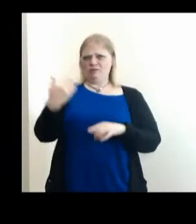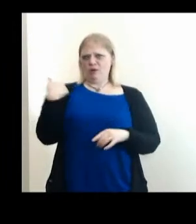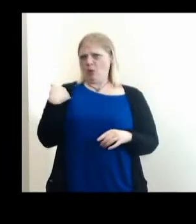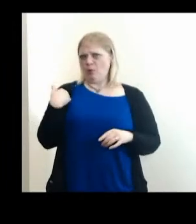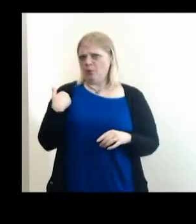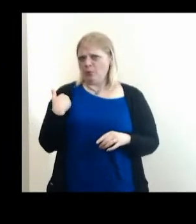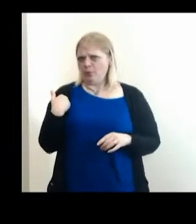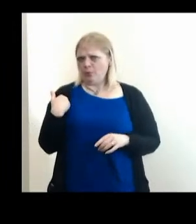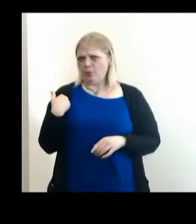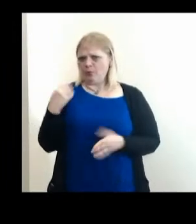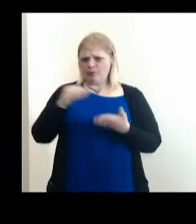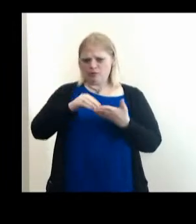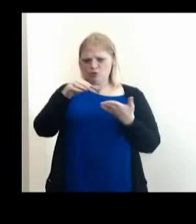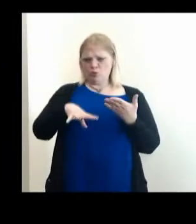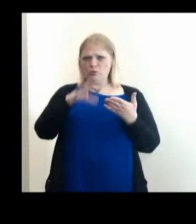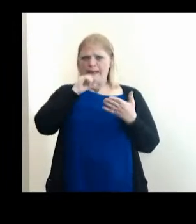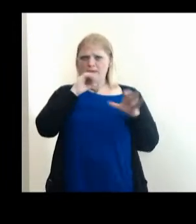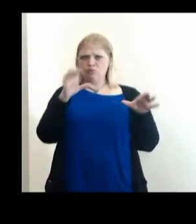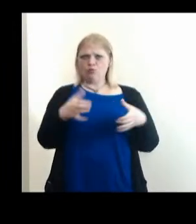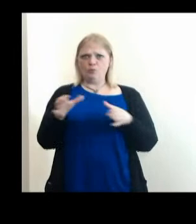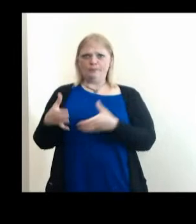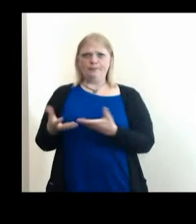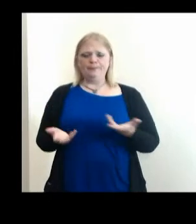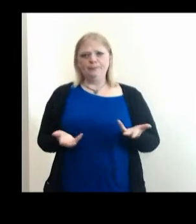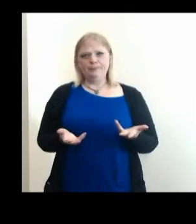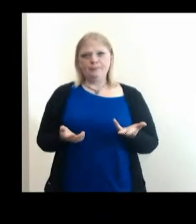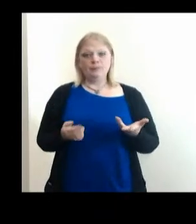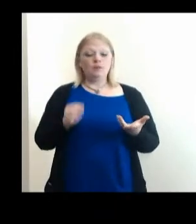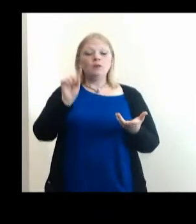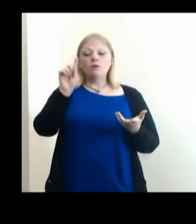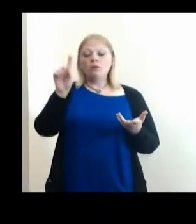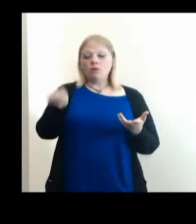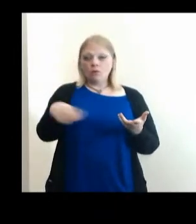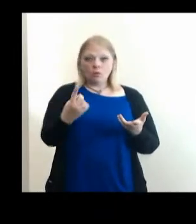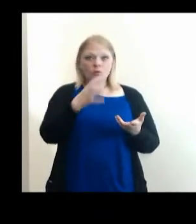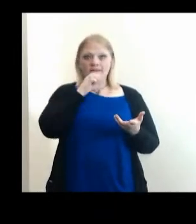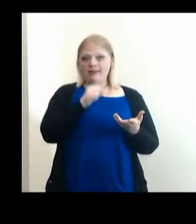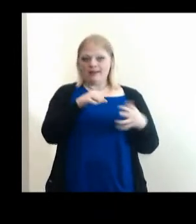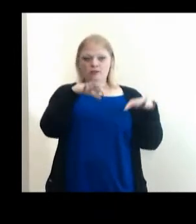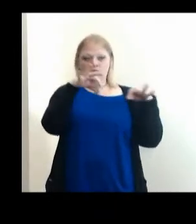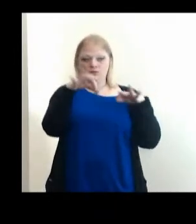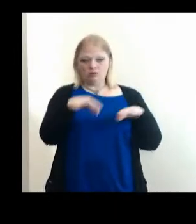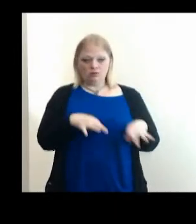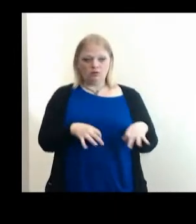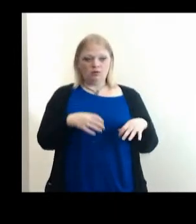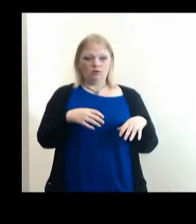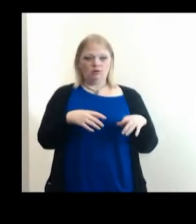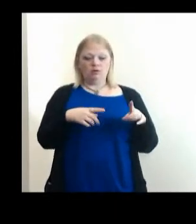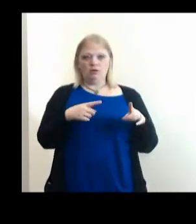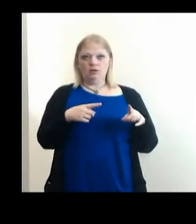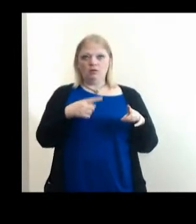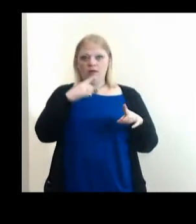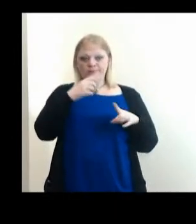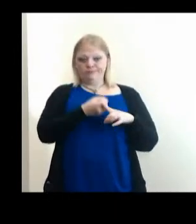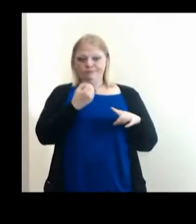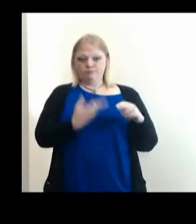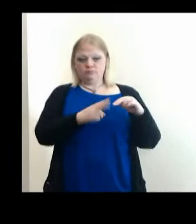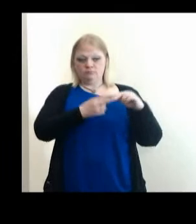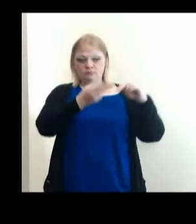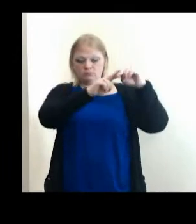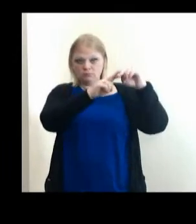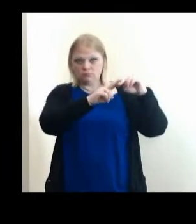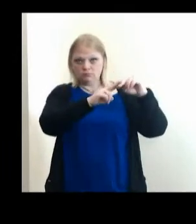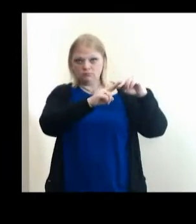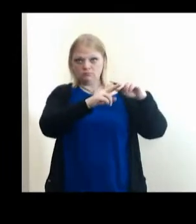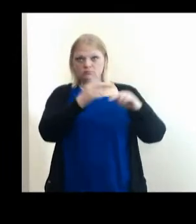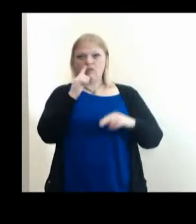in student age population, and the only age breakdowns that saw increases from week to week in